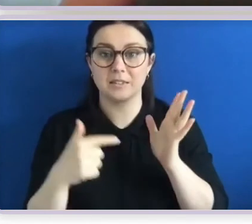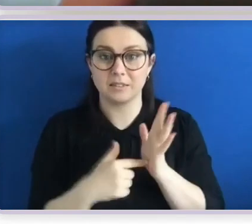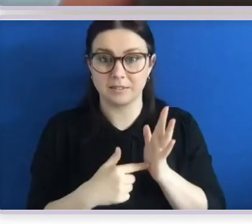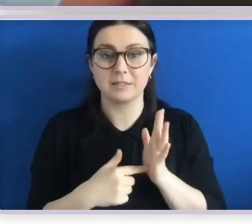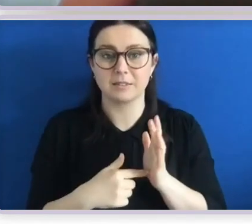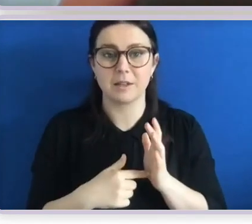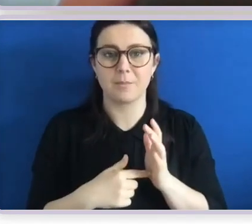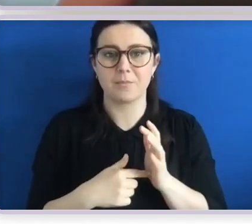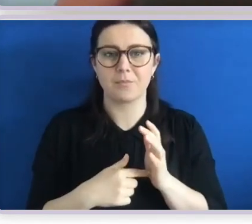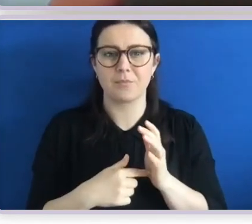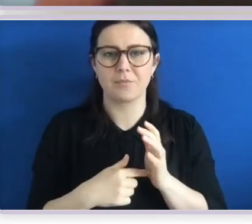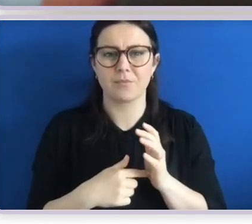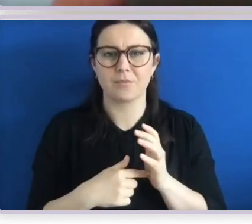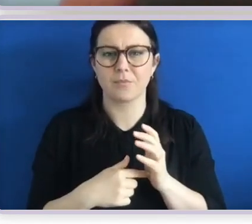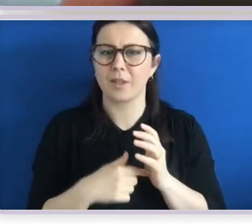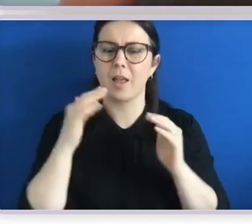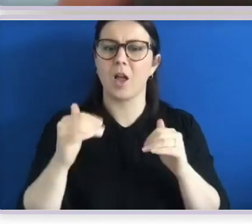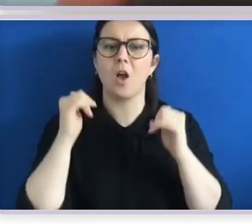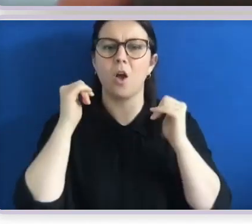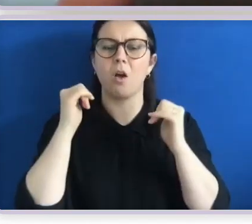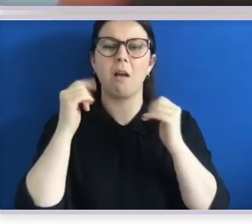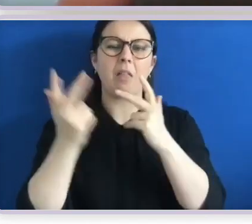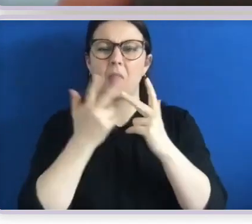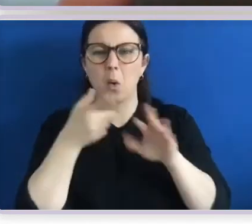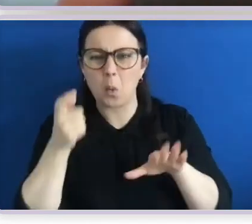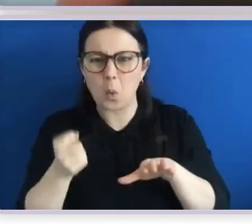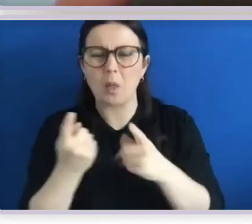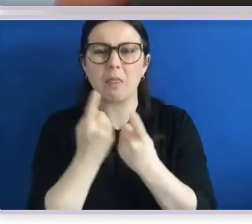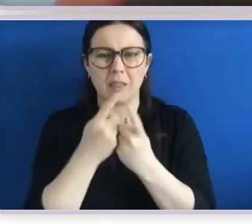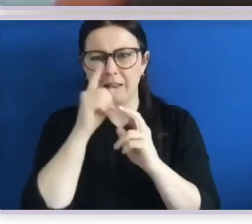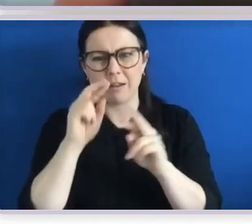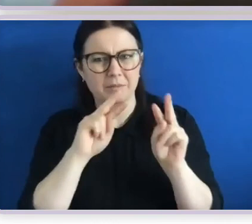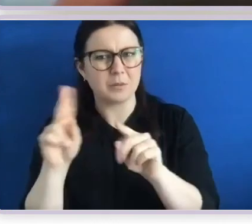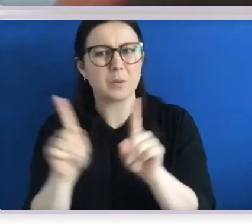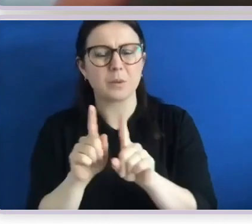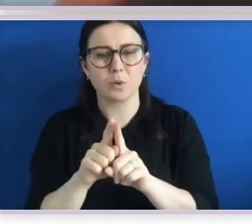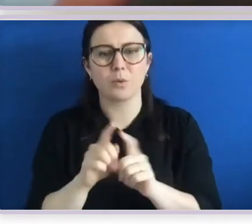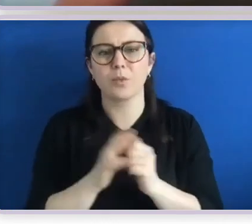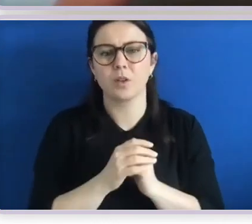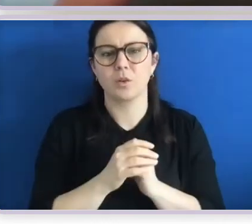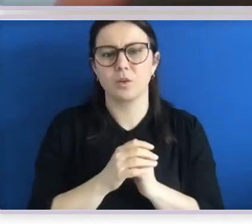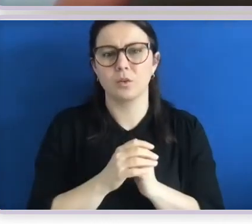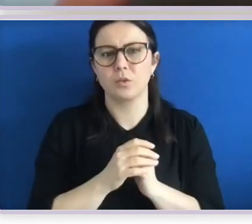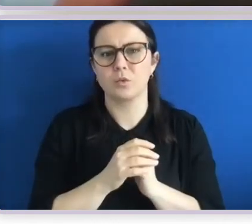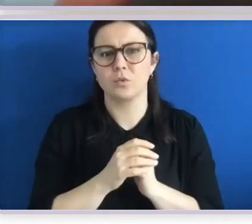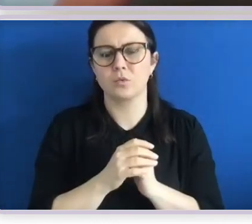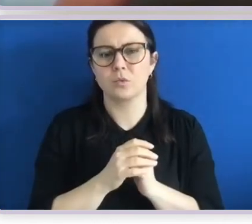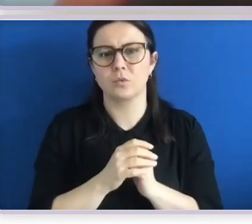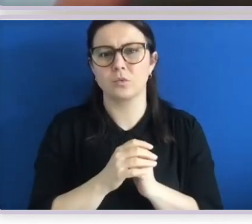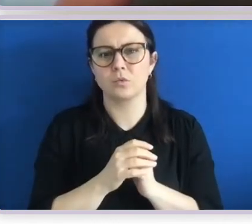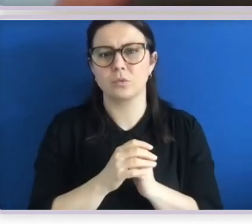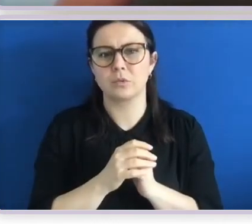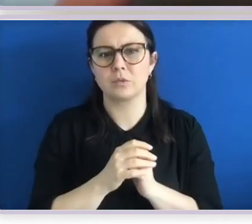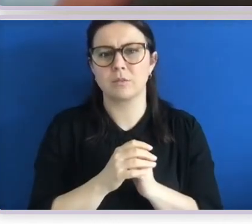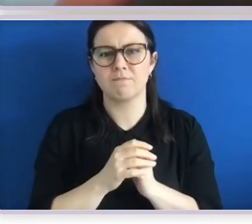And higher court and courts, obviously. So all that could be made completely